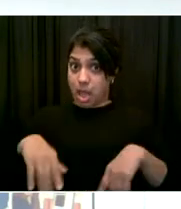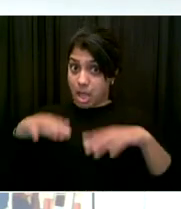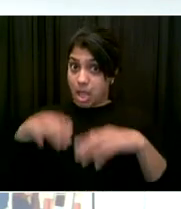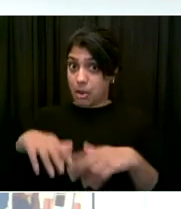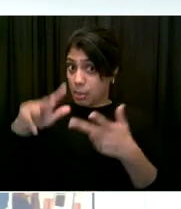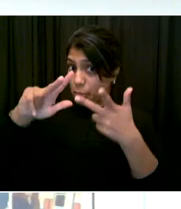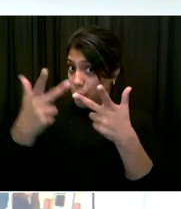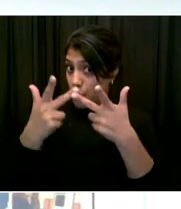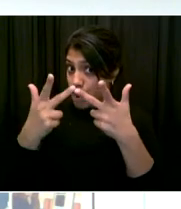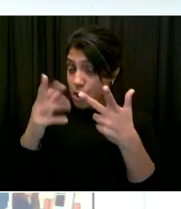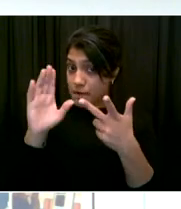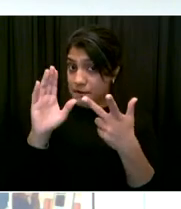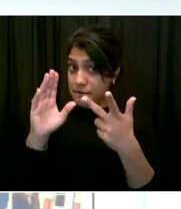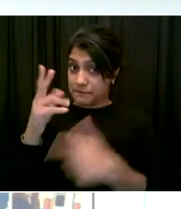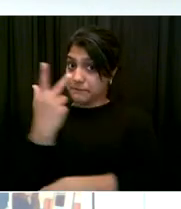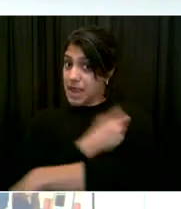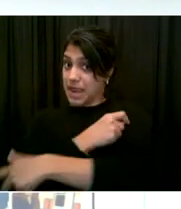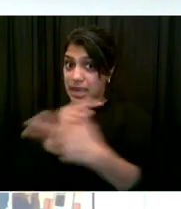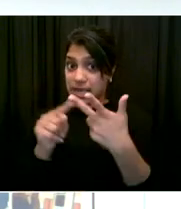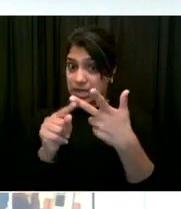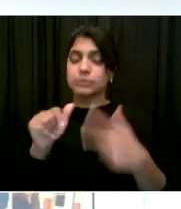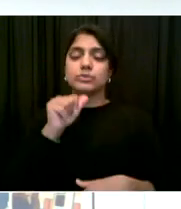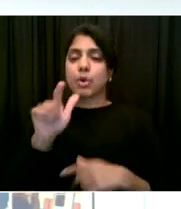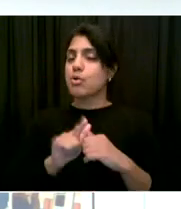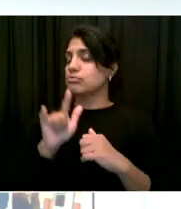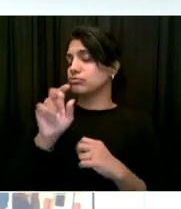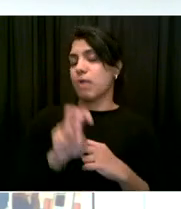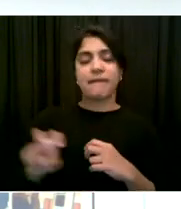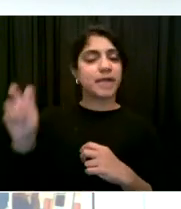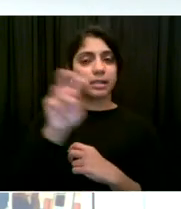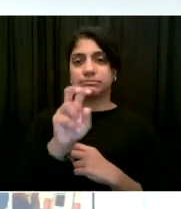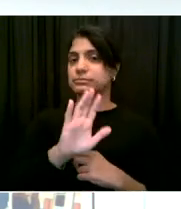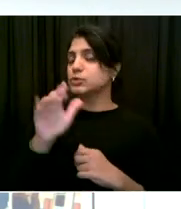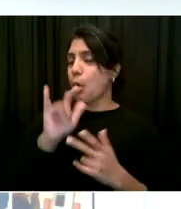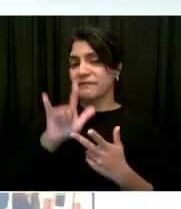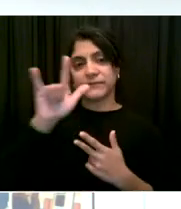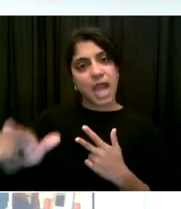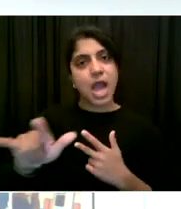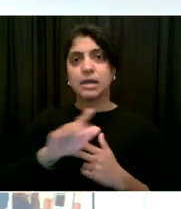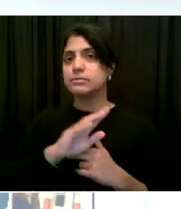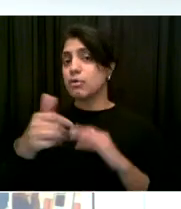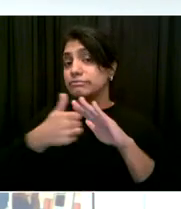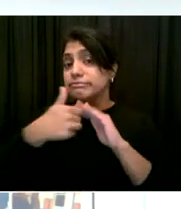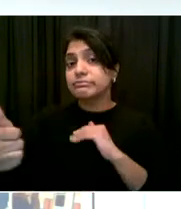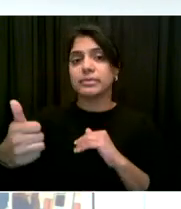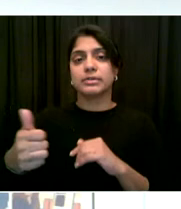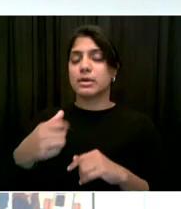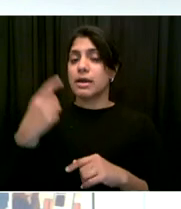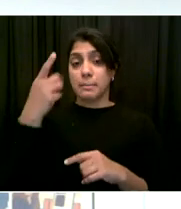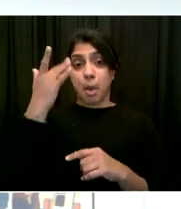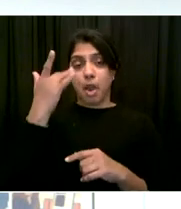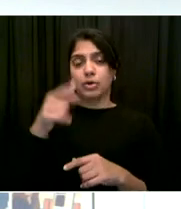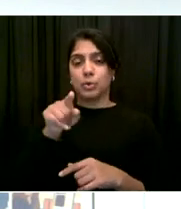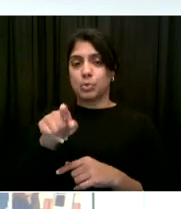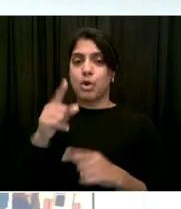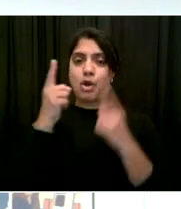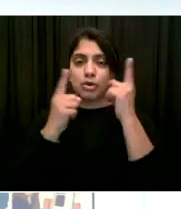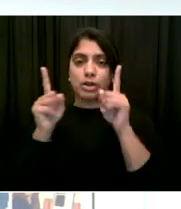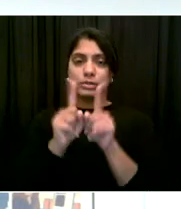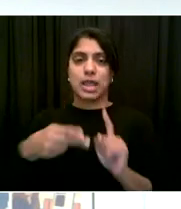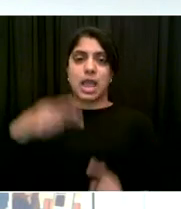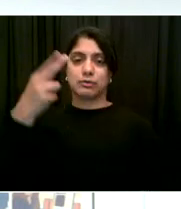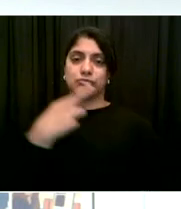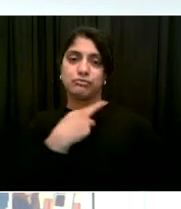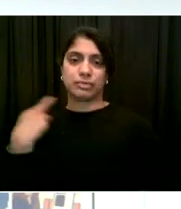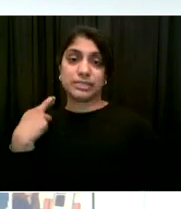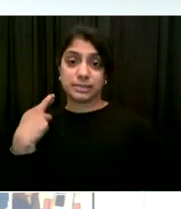for your safety as well as the safety of others whom you will be in contact with. On the other end of the